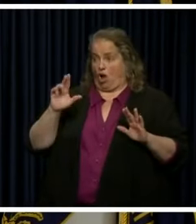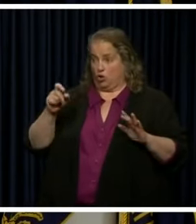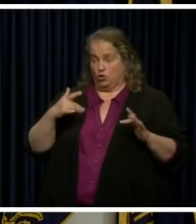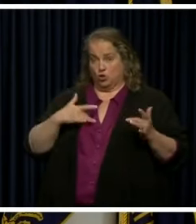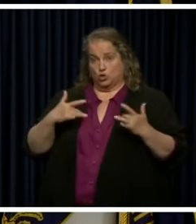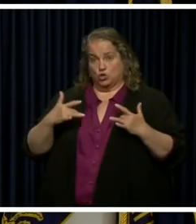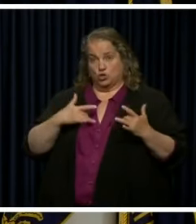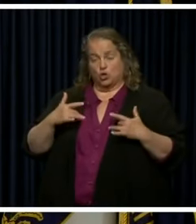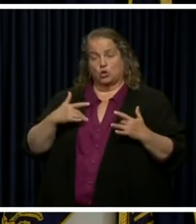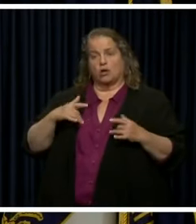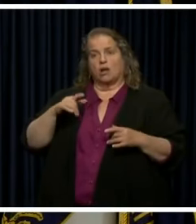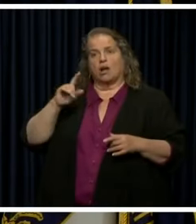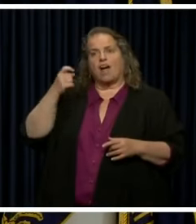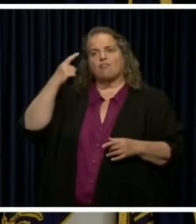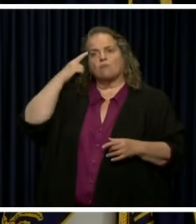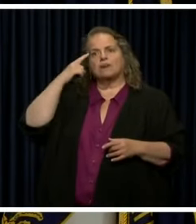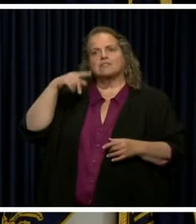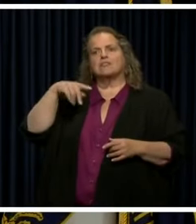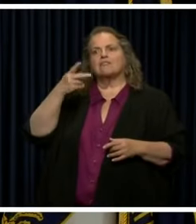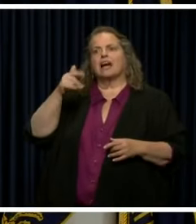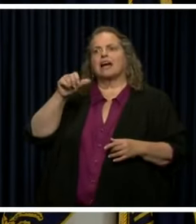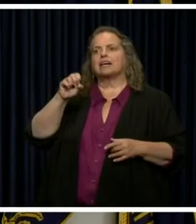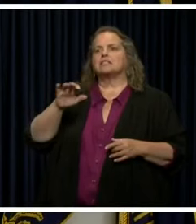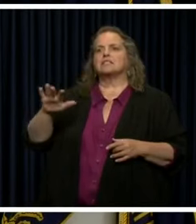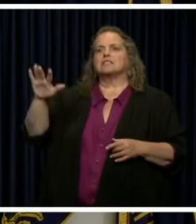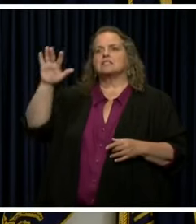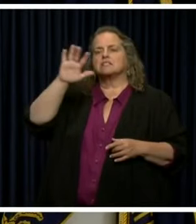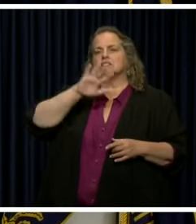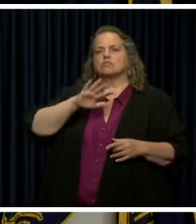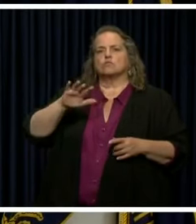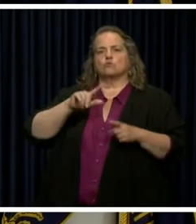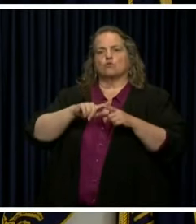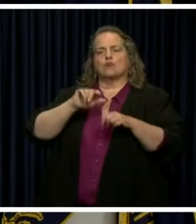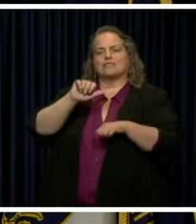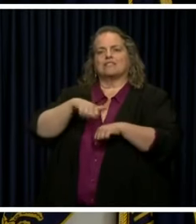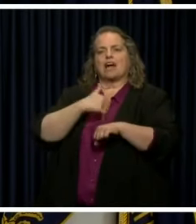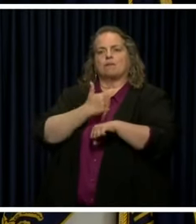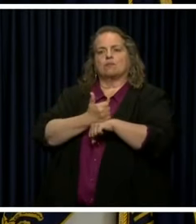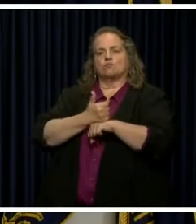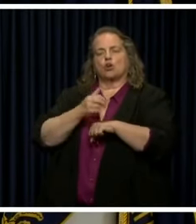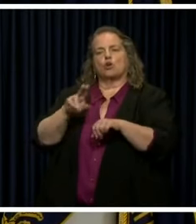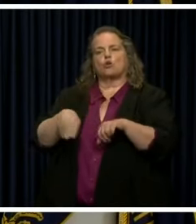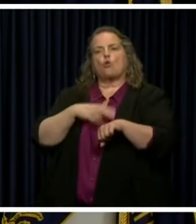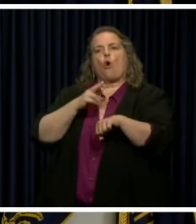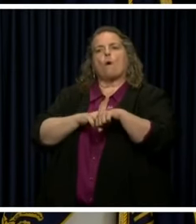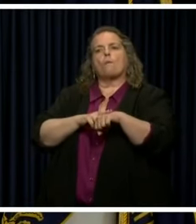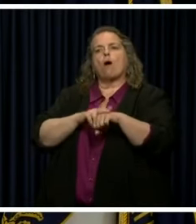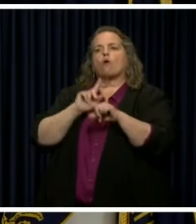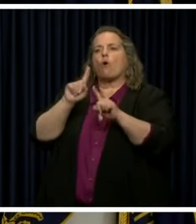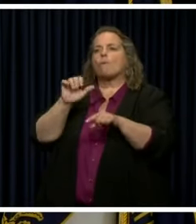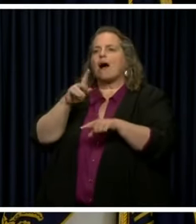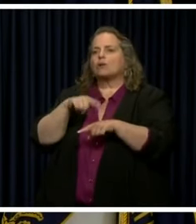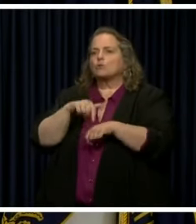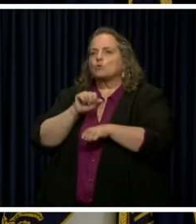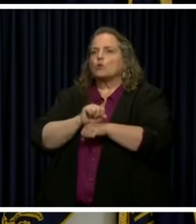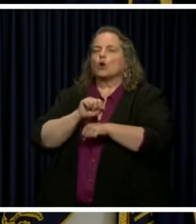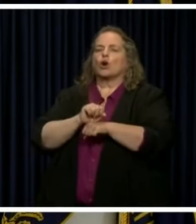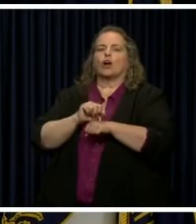for phased reopening, introducing more normalcy into people's lives, could cause that false sense of security. Yeah, it's a good